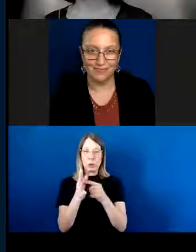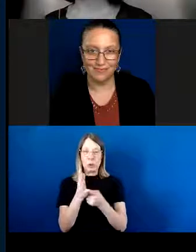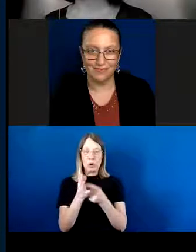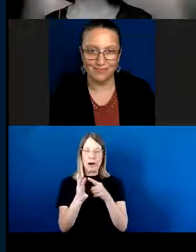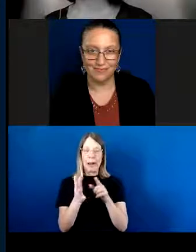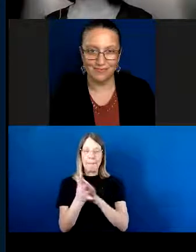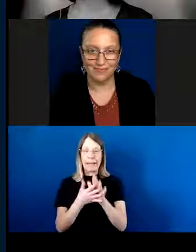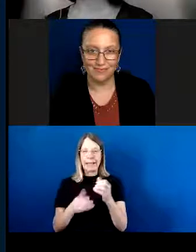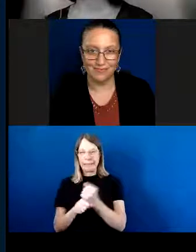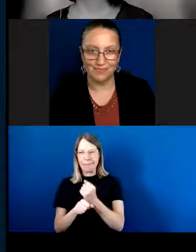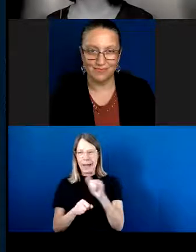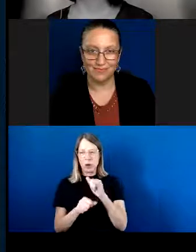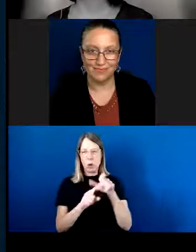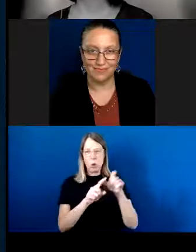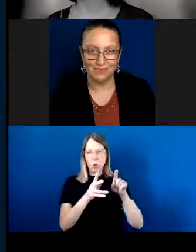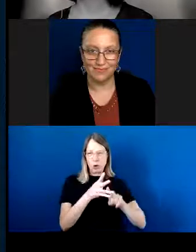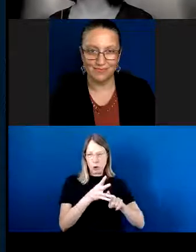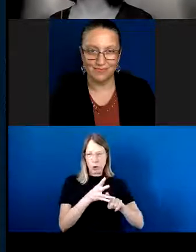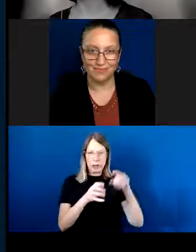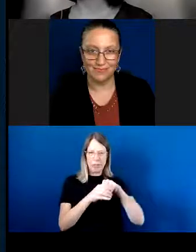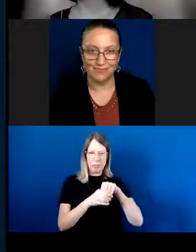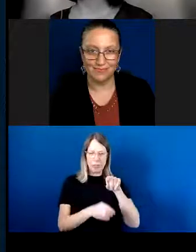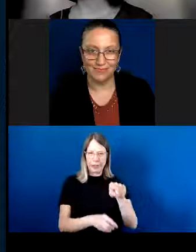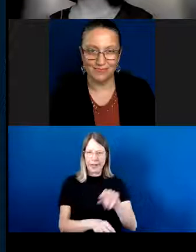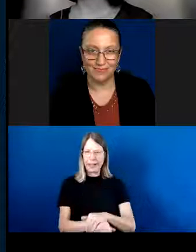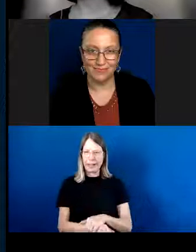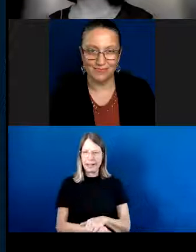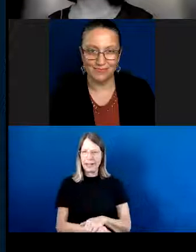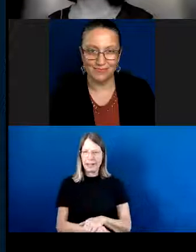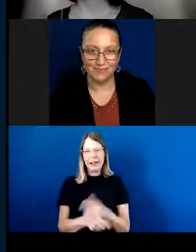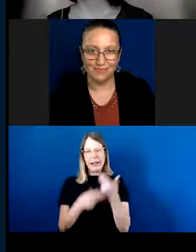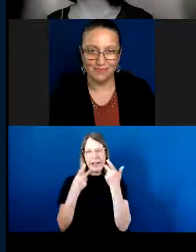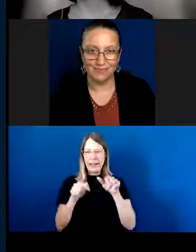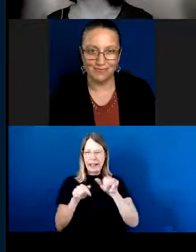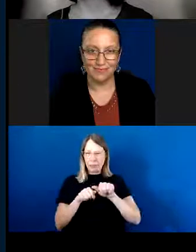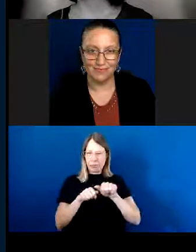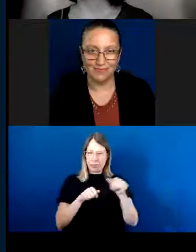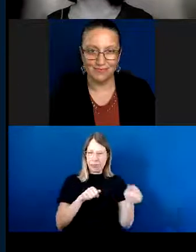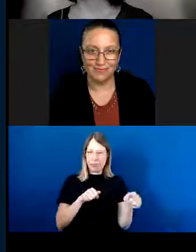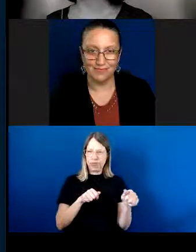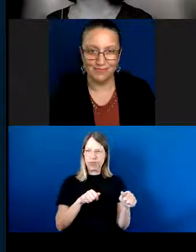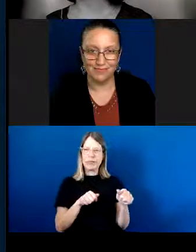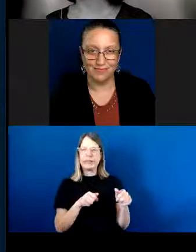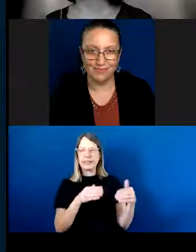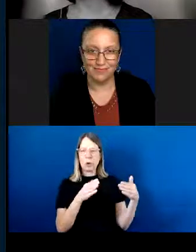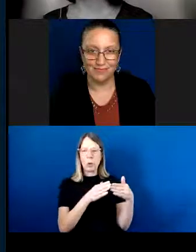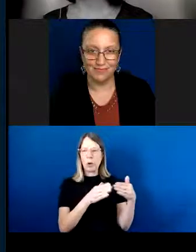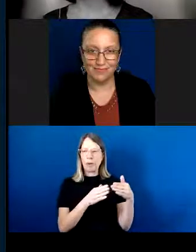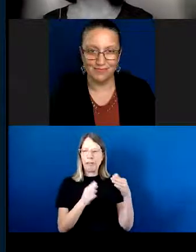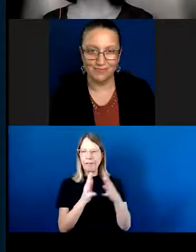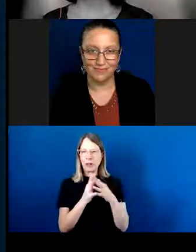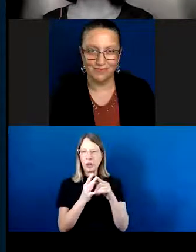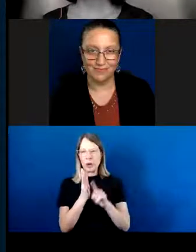Evidence of material culture exists across the ground of Gadigal country, and just up the road from where we are now, the corner of William and Riley Streets,